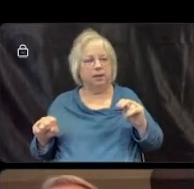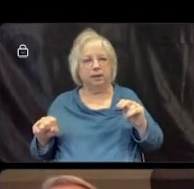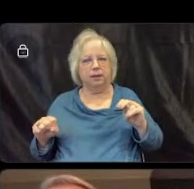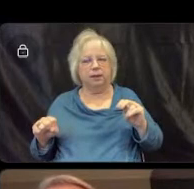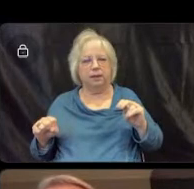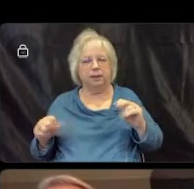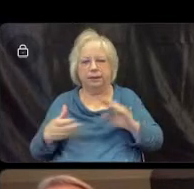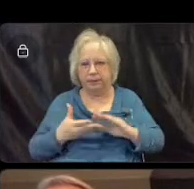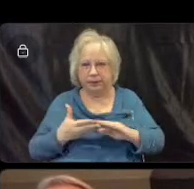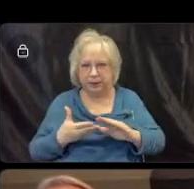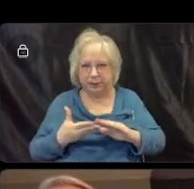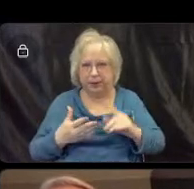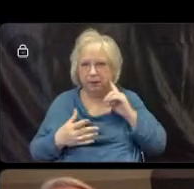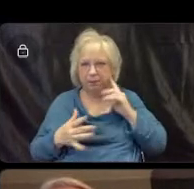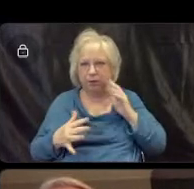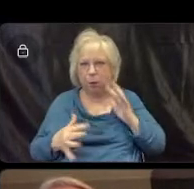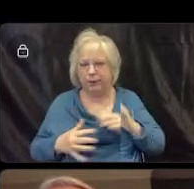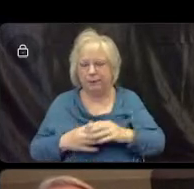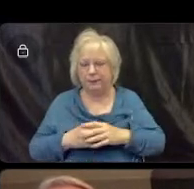Excuse me.